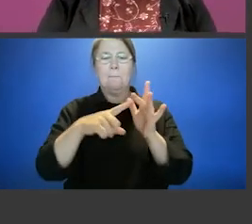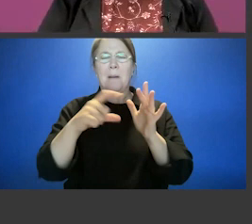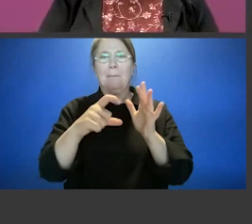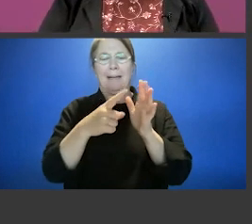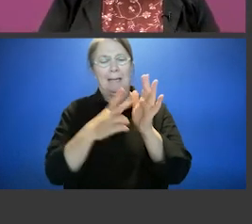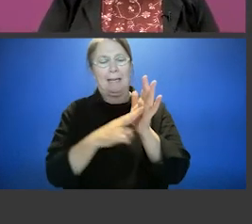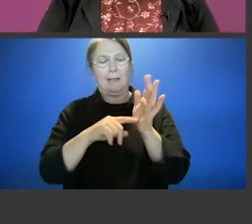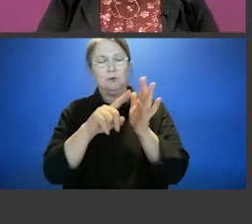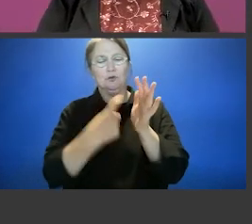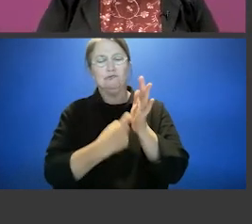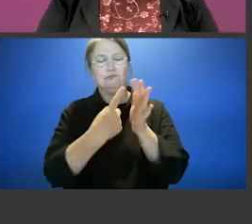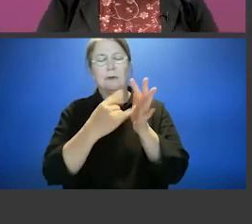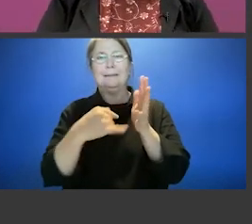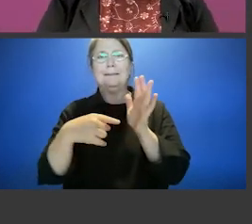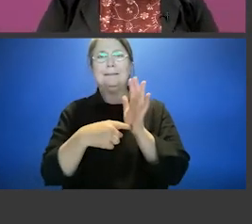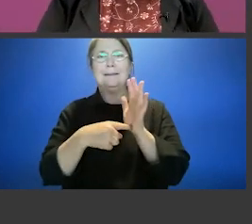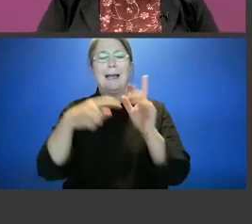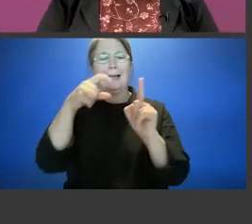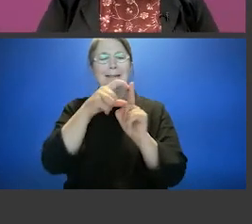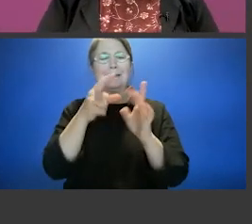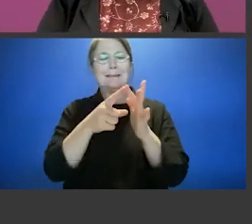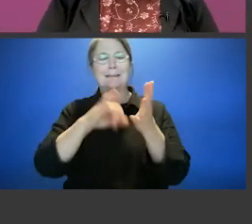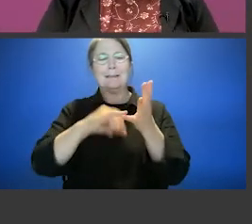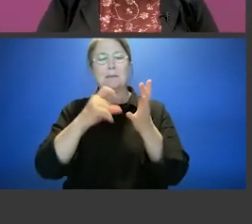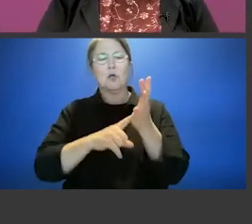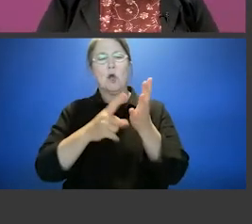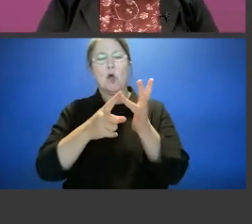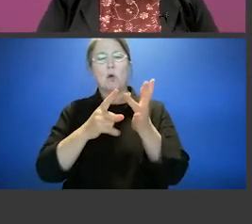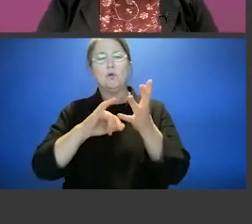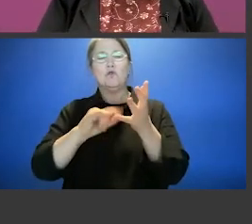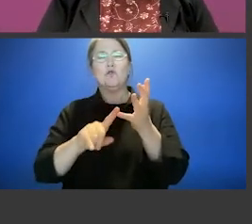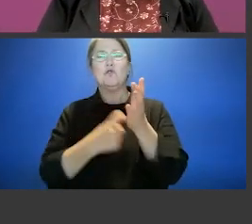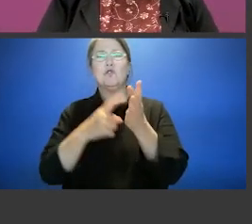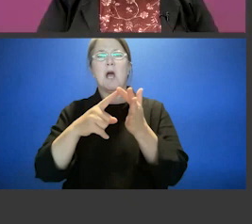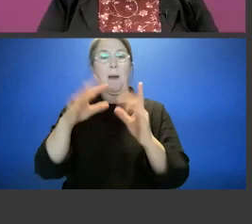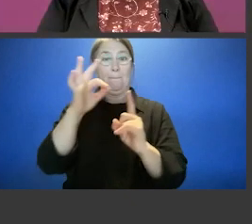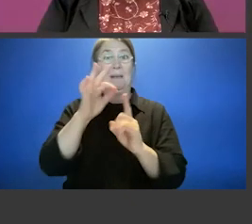shortly. Following this initial assessment,